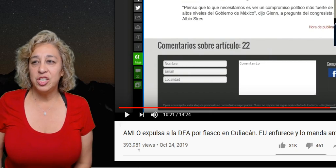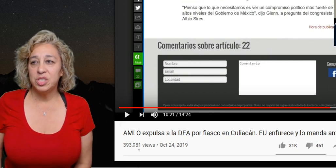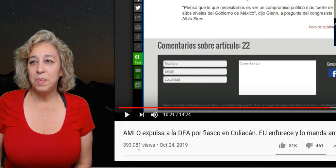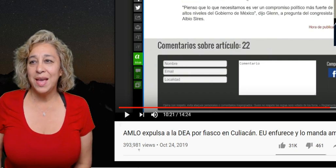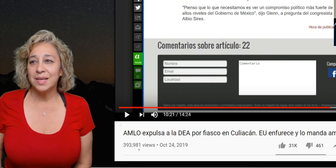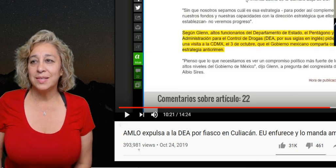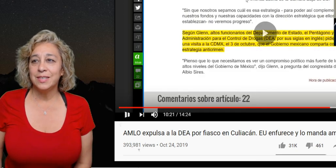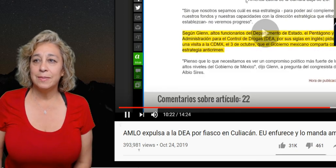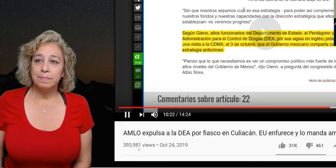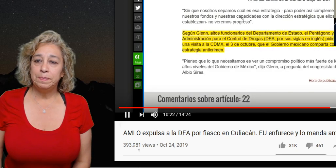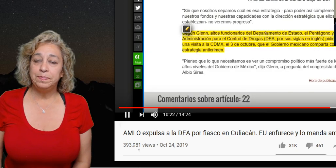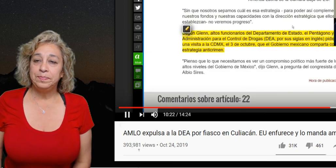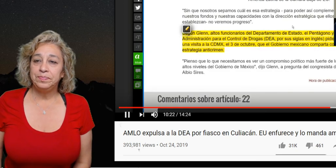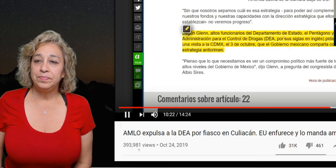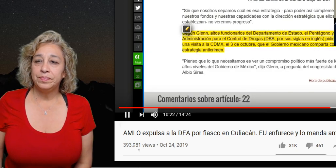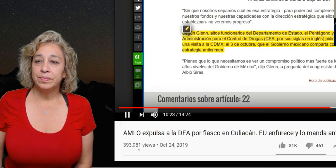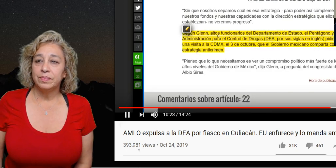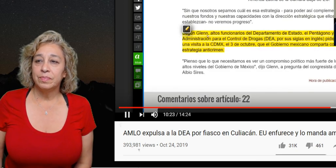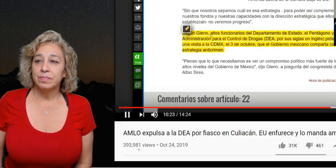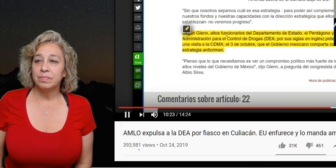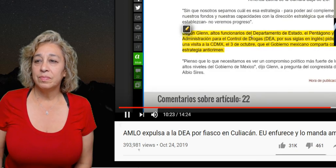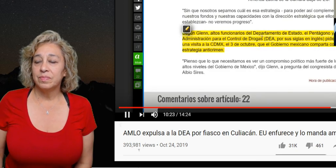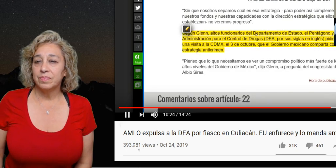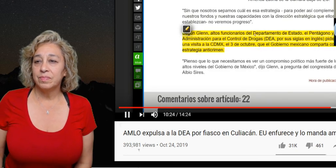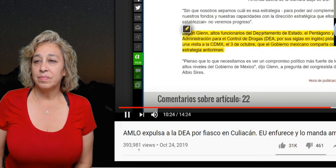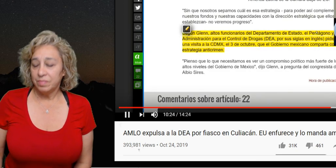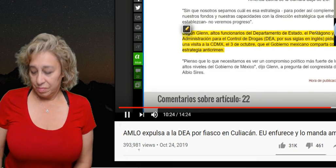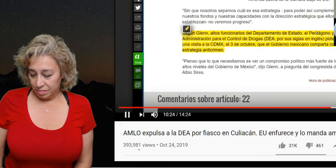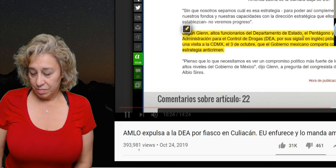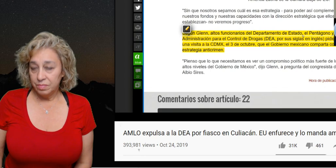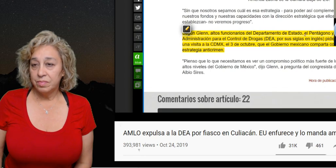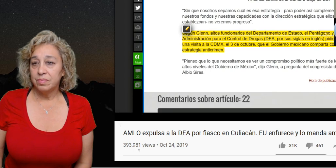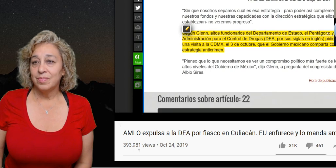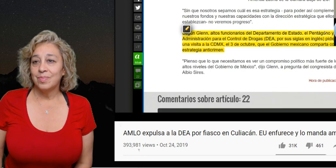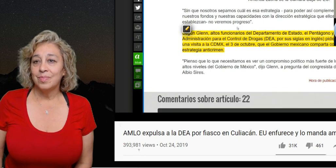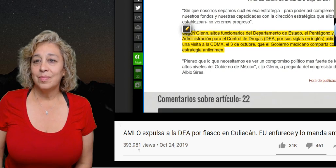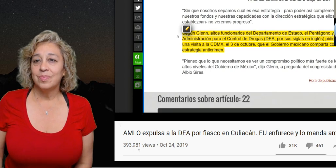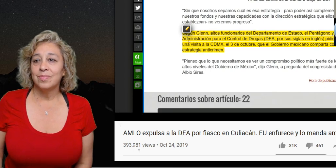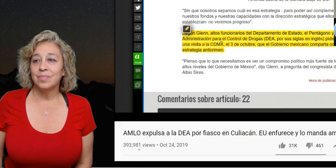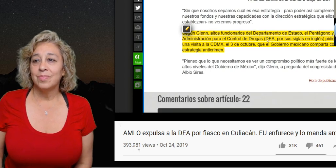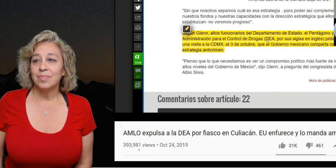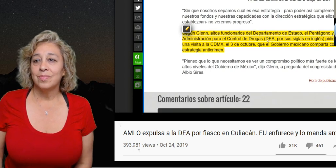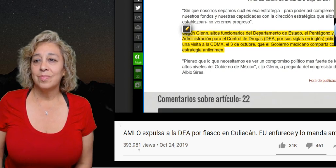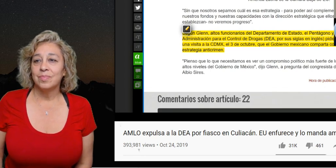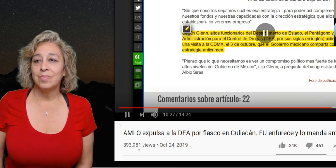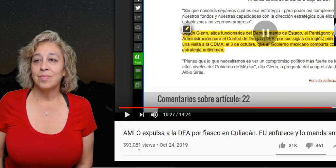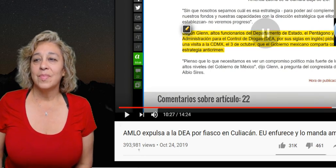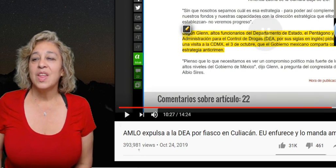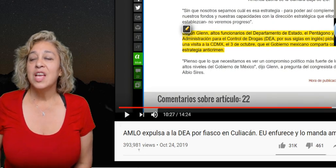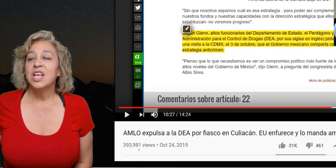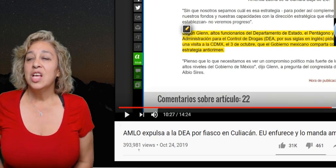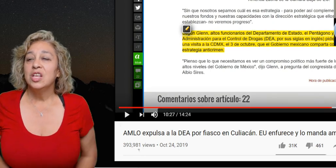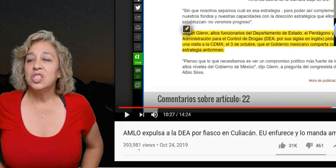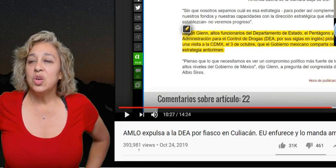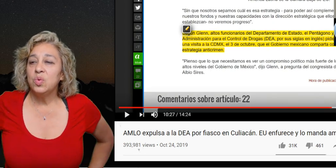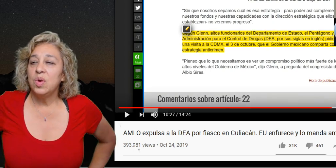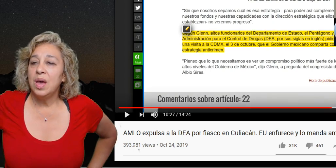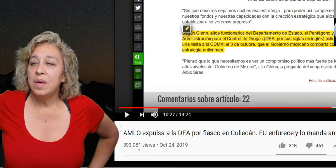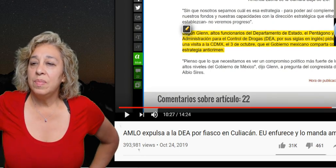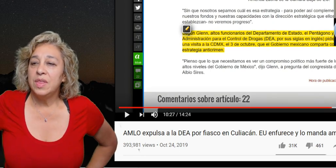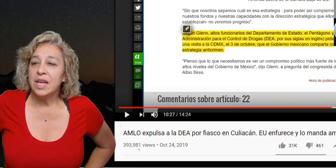that just passed. Viajaron funcionarios del Departamento de Estado, el Pentágono y la Administración de la DEA.